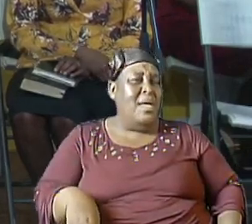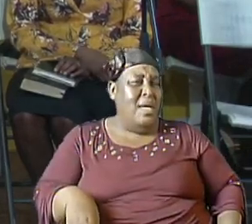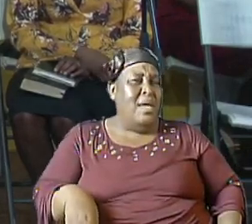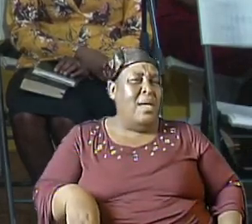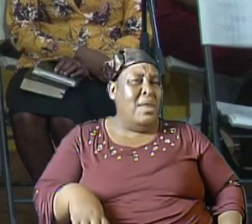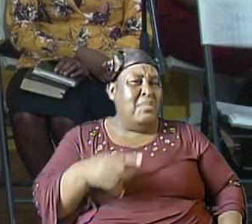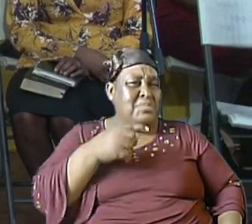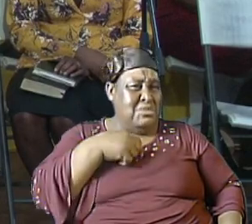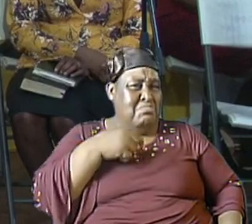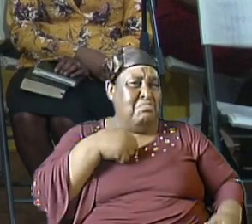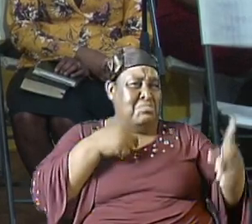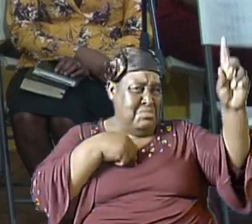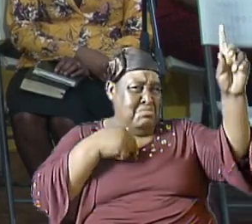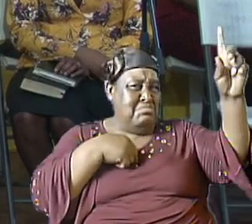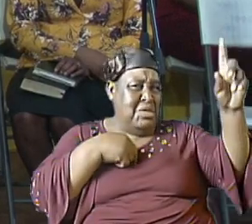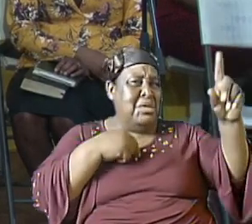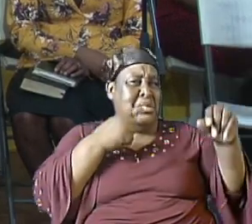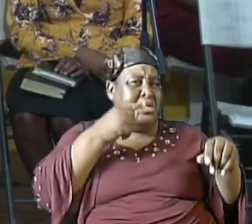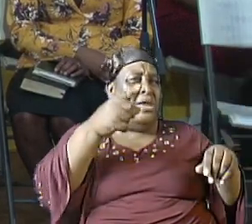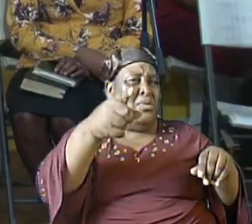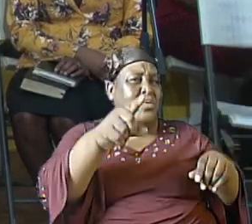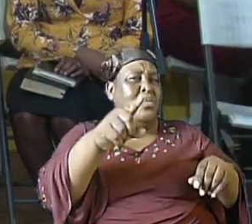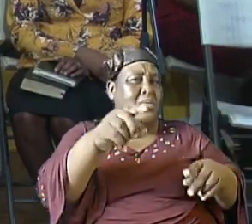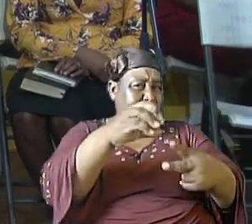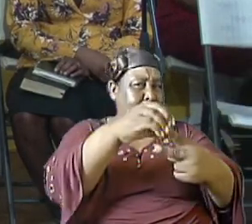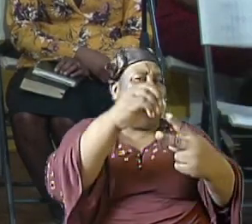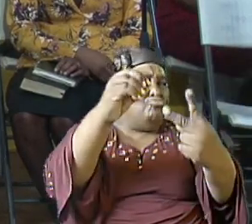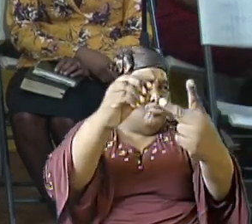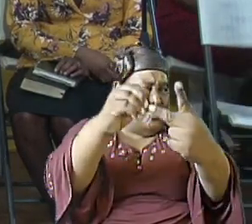that you choose good.